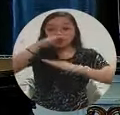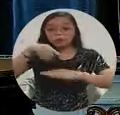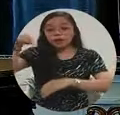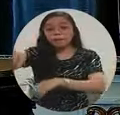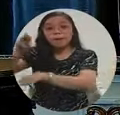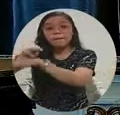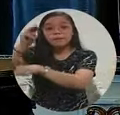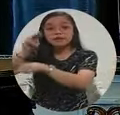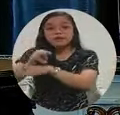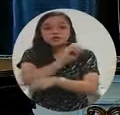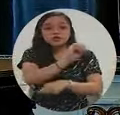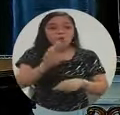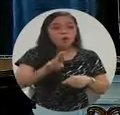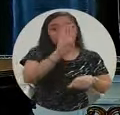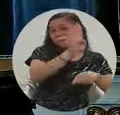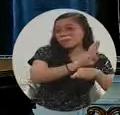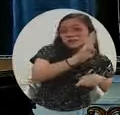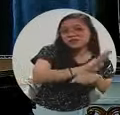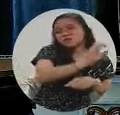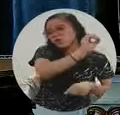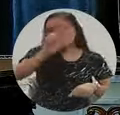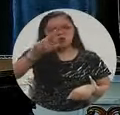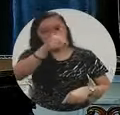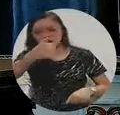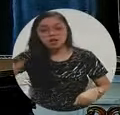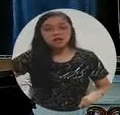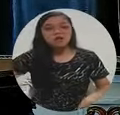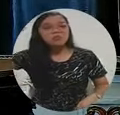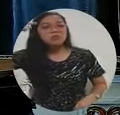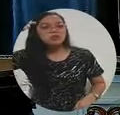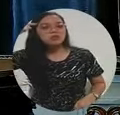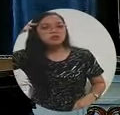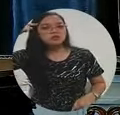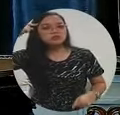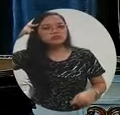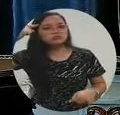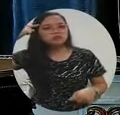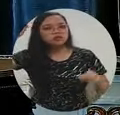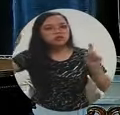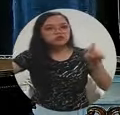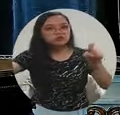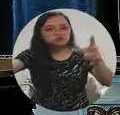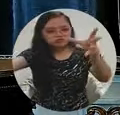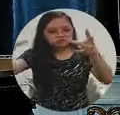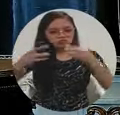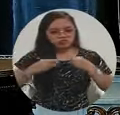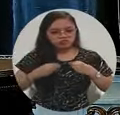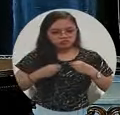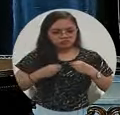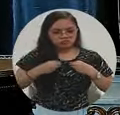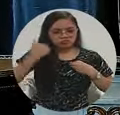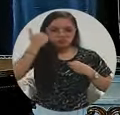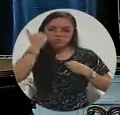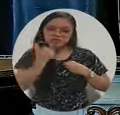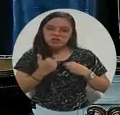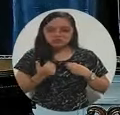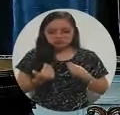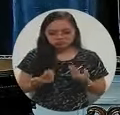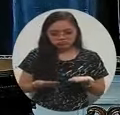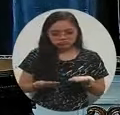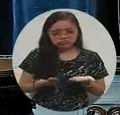problem in ministry and in a company or in a business is when people think they deserve something better than they have.